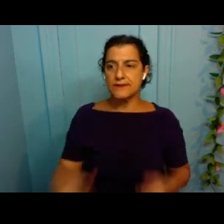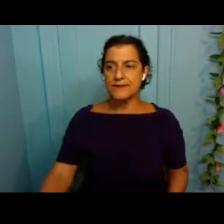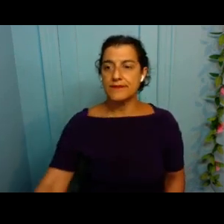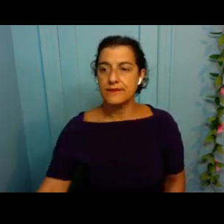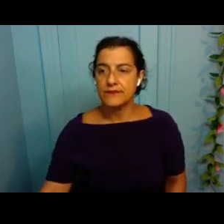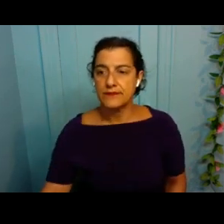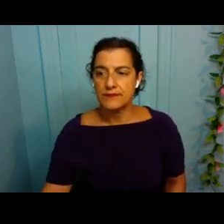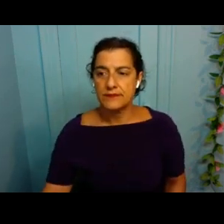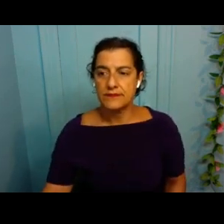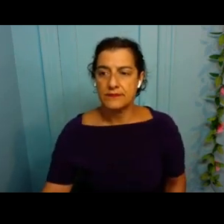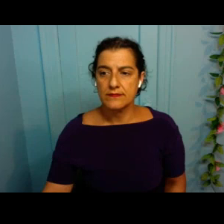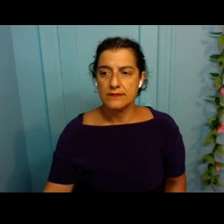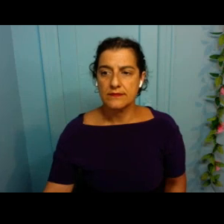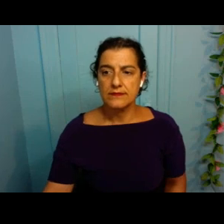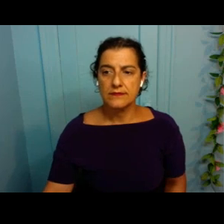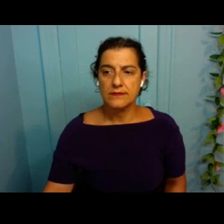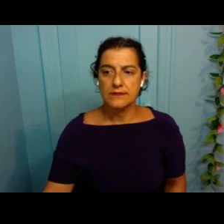answer that if you would.